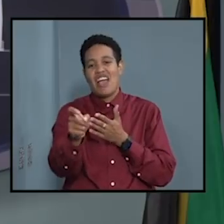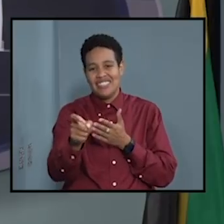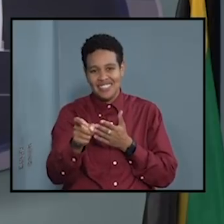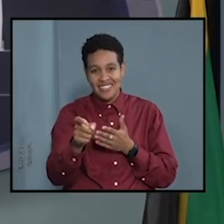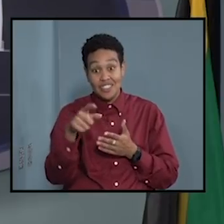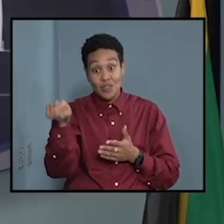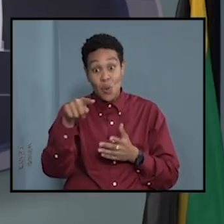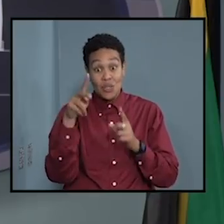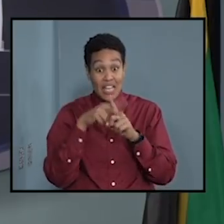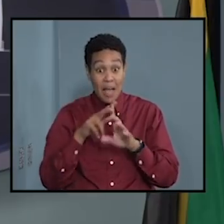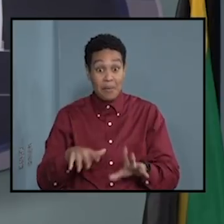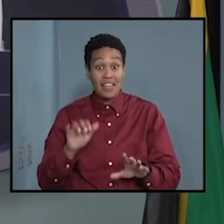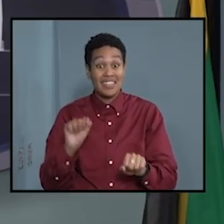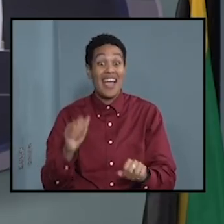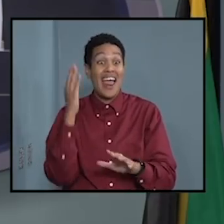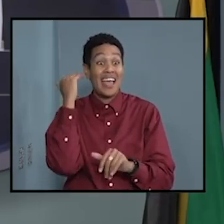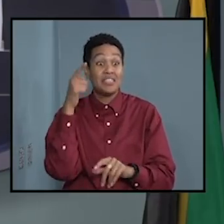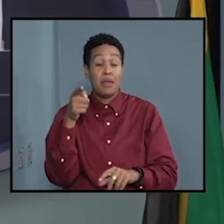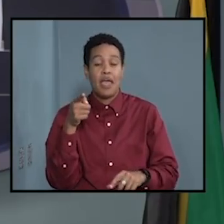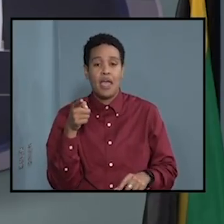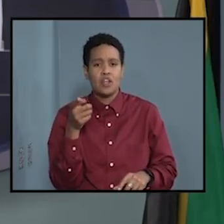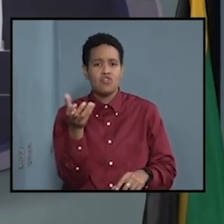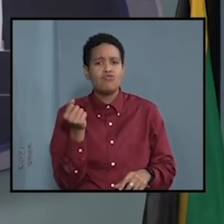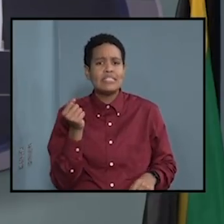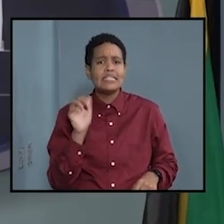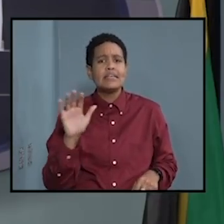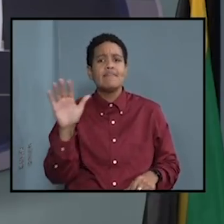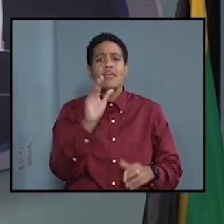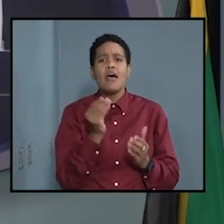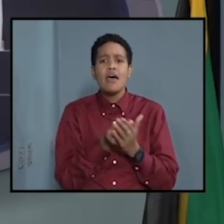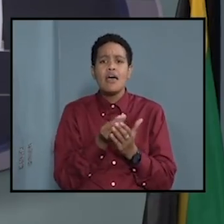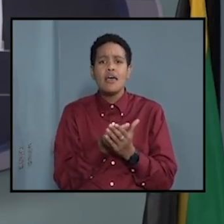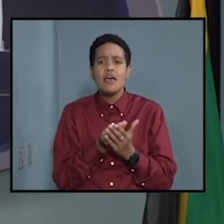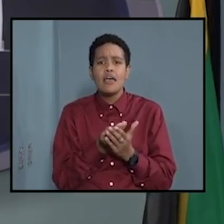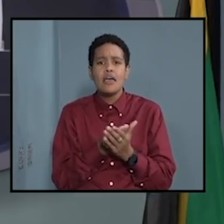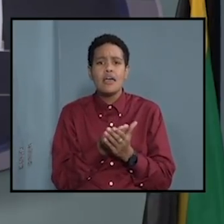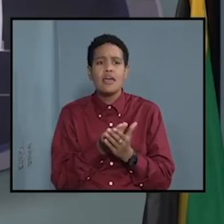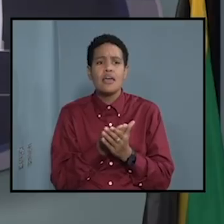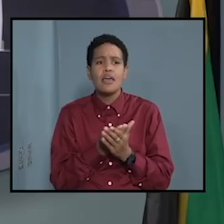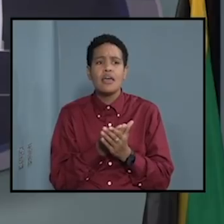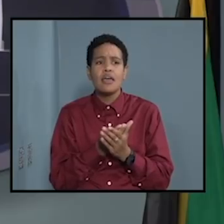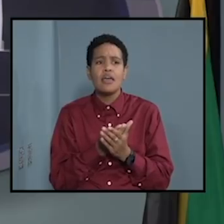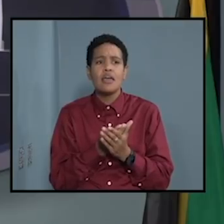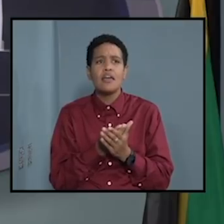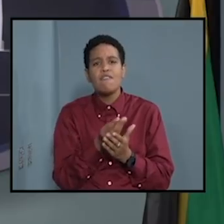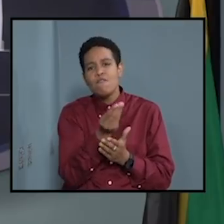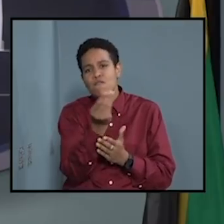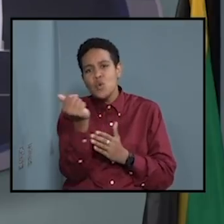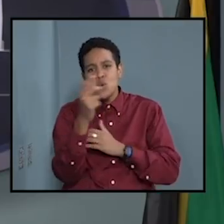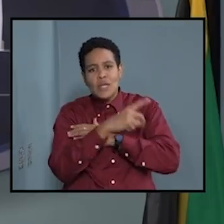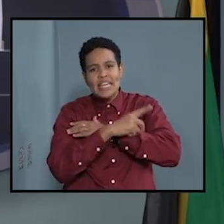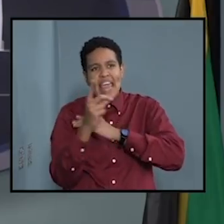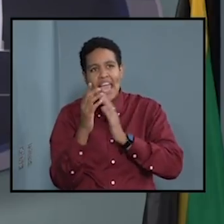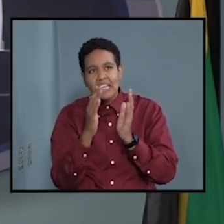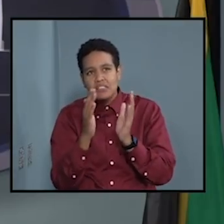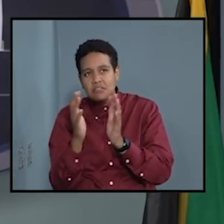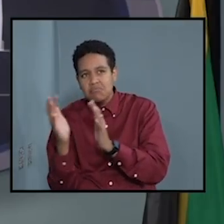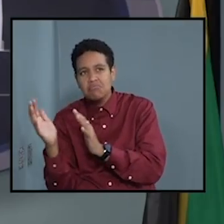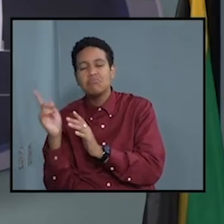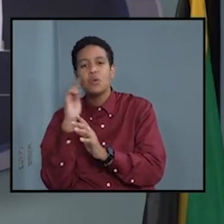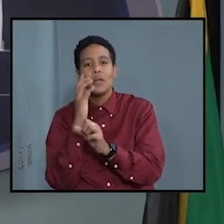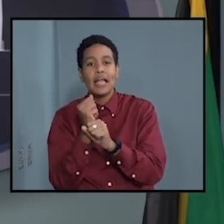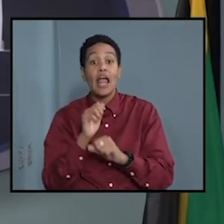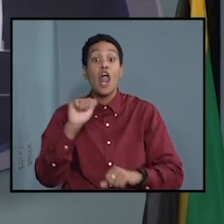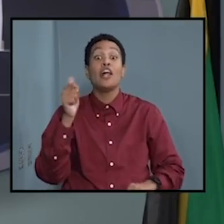can expect to receive their grant over the coming days, and another text message will